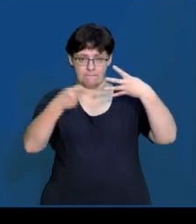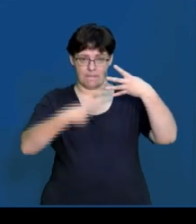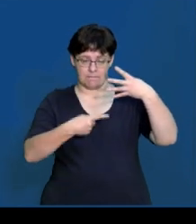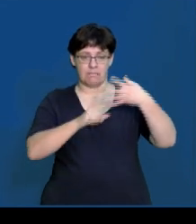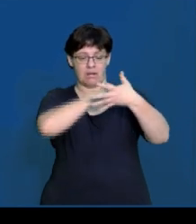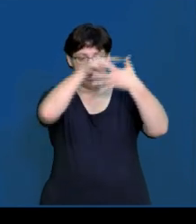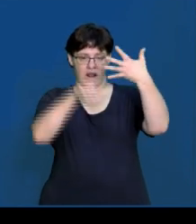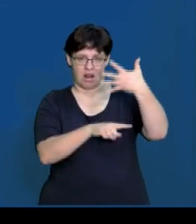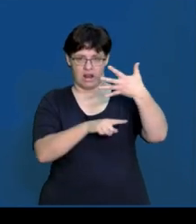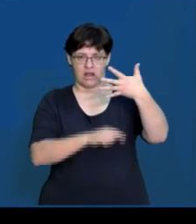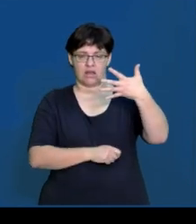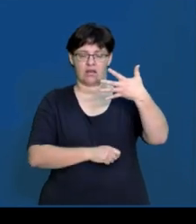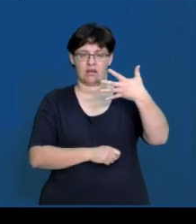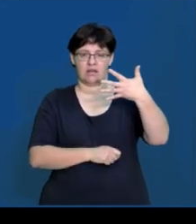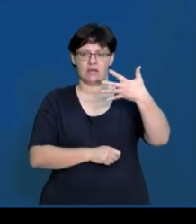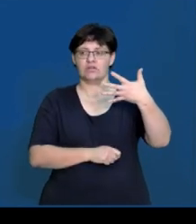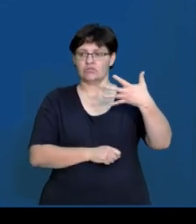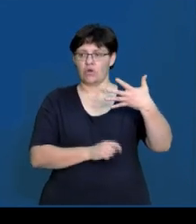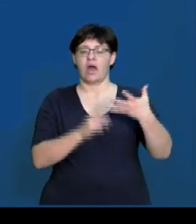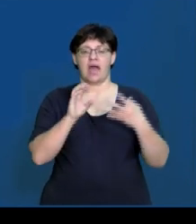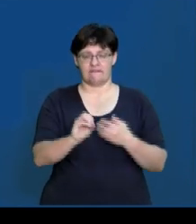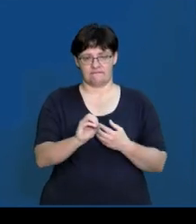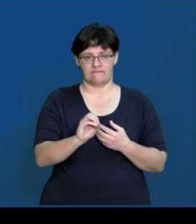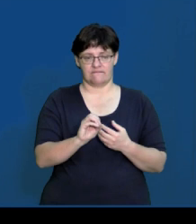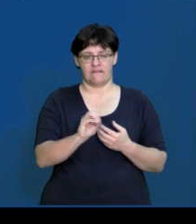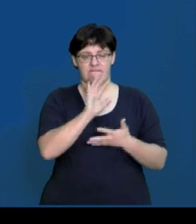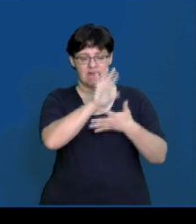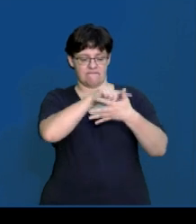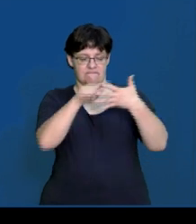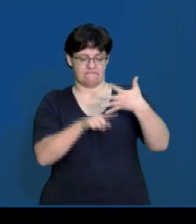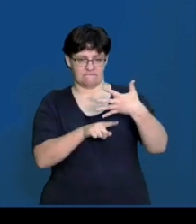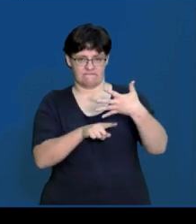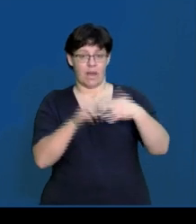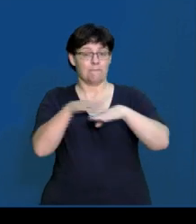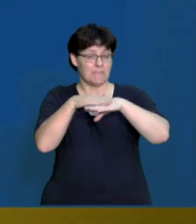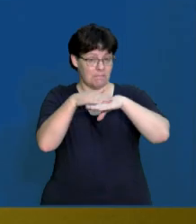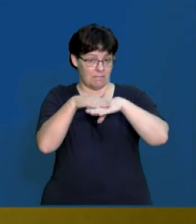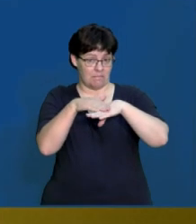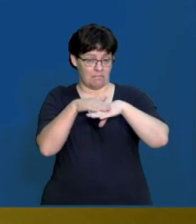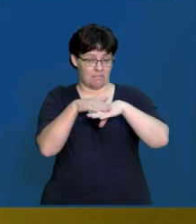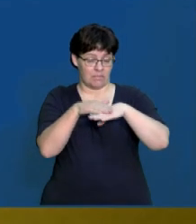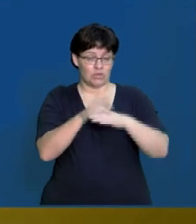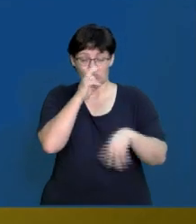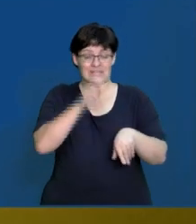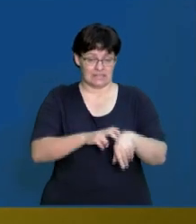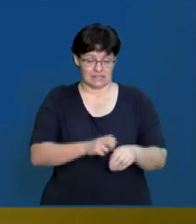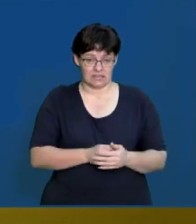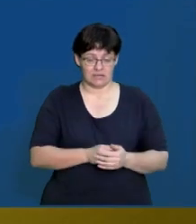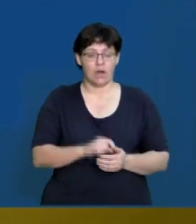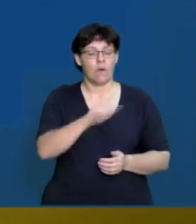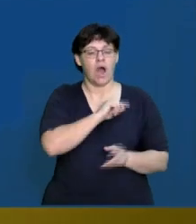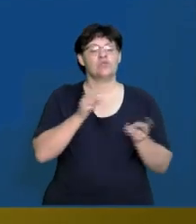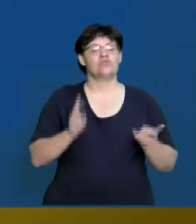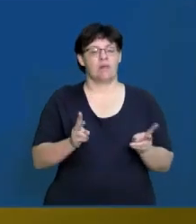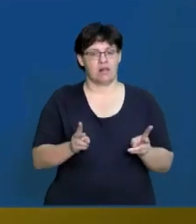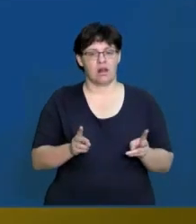form. This is a 5. Boys and girls, sorry about that. So it carries with it 5 points there. Minimum, that is the minimum that you need to